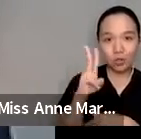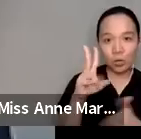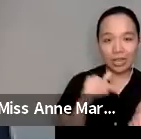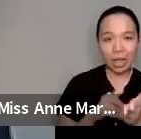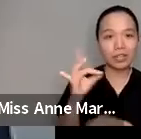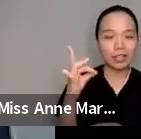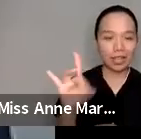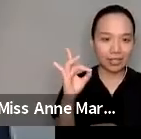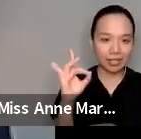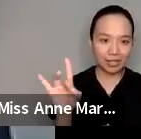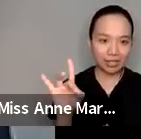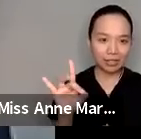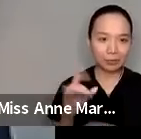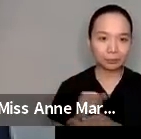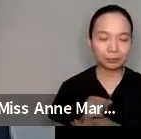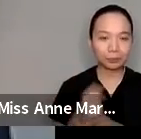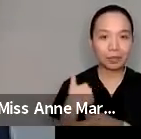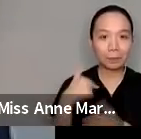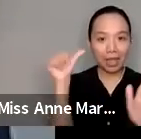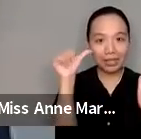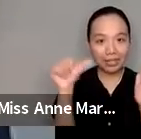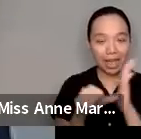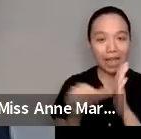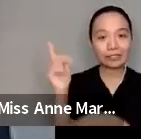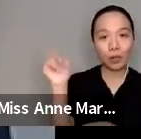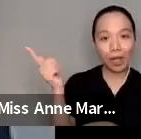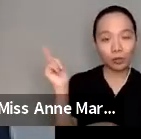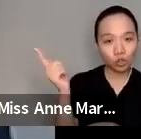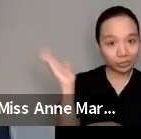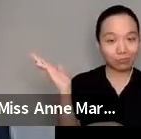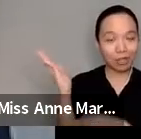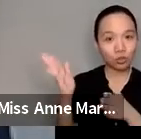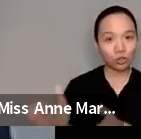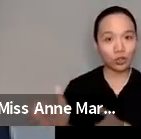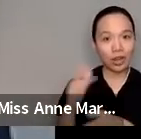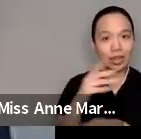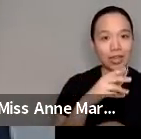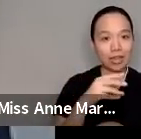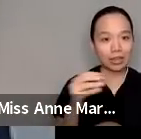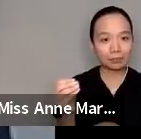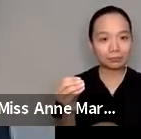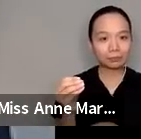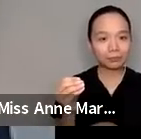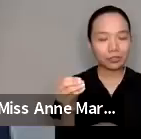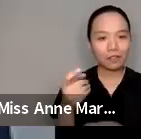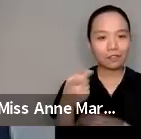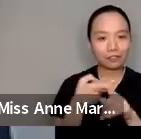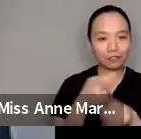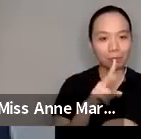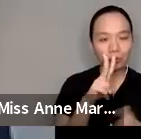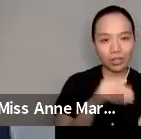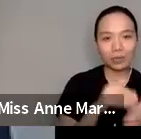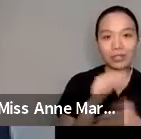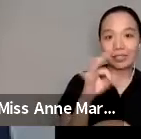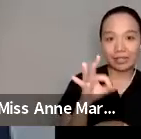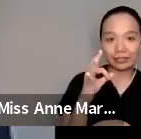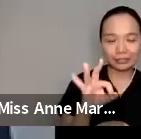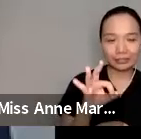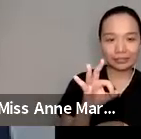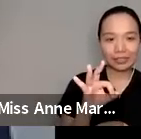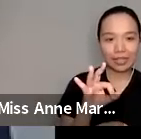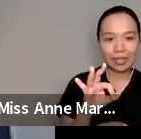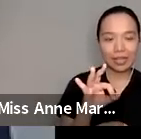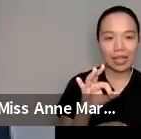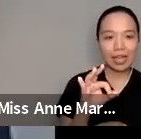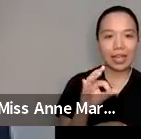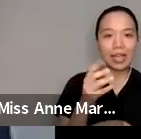2018, I've been assigned lecturer, and from May the 1st, 2019, also